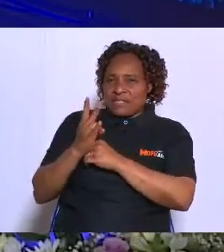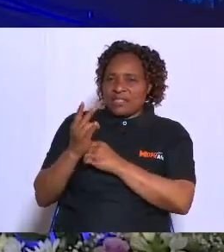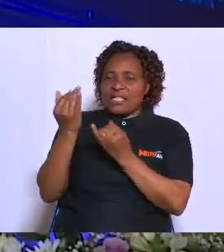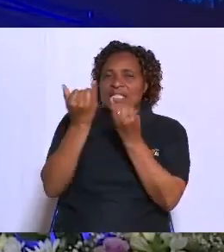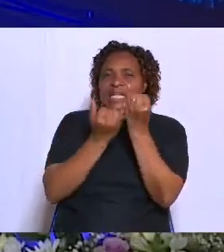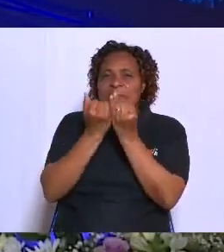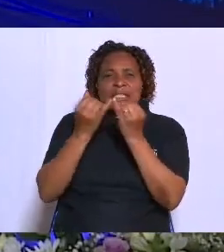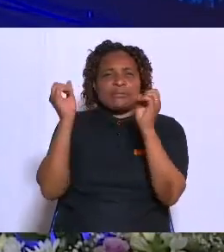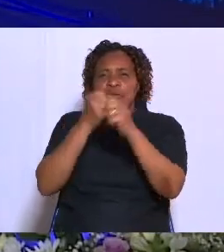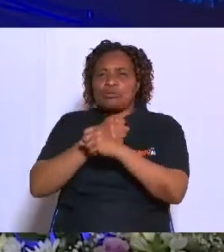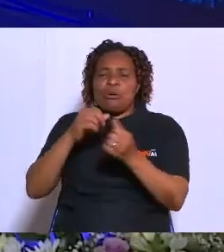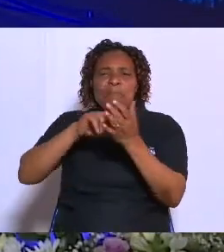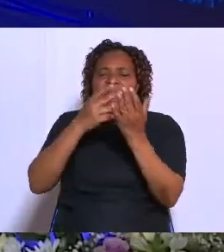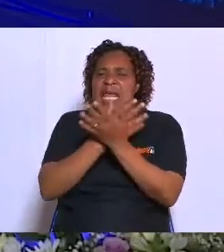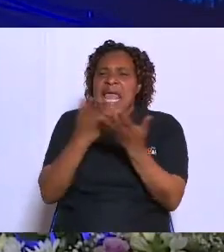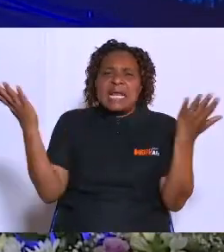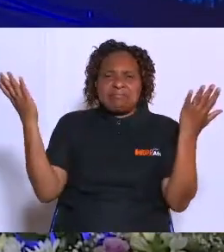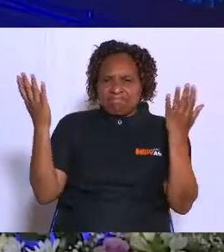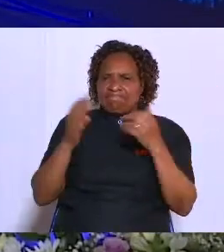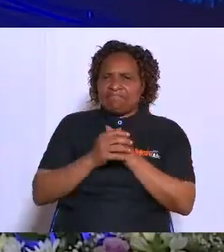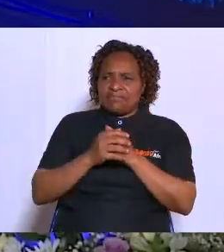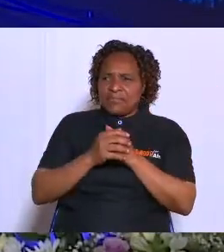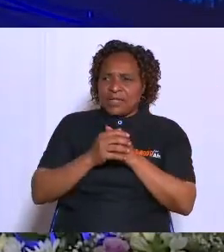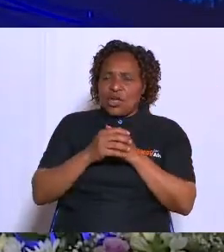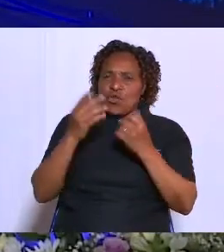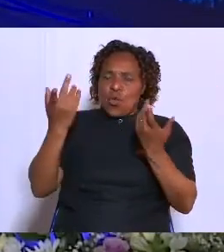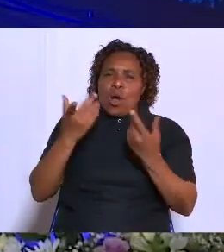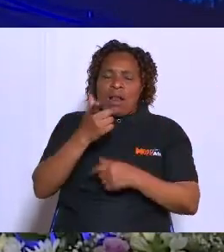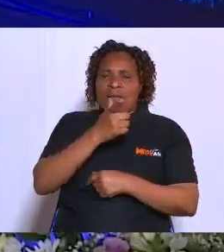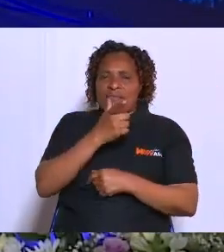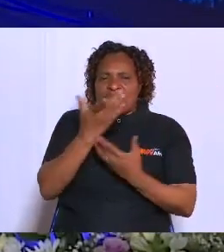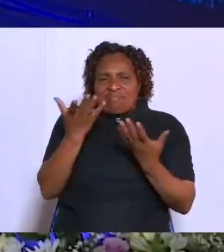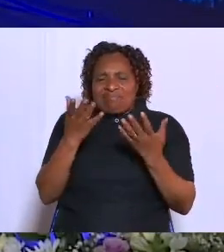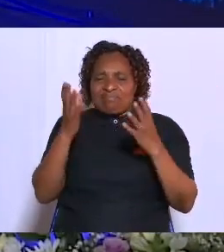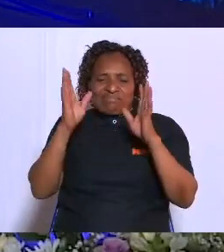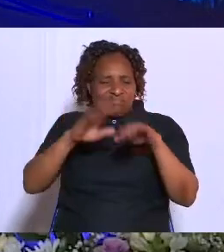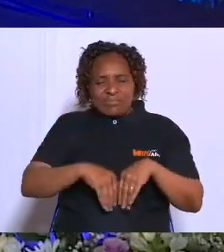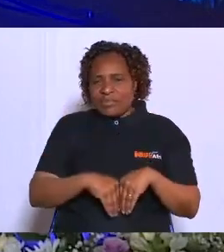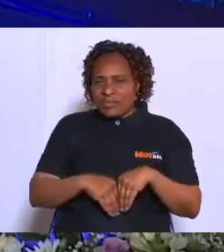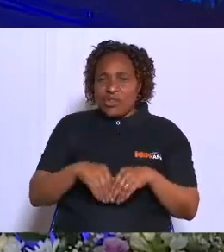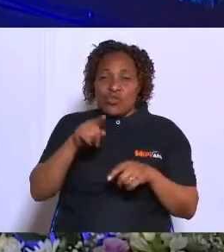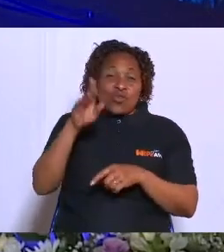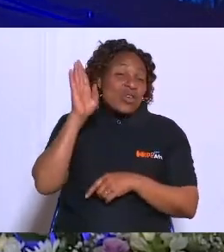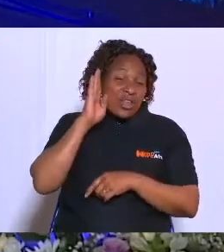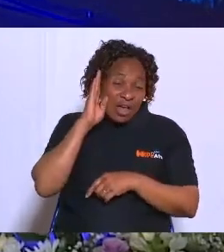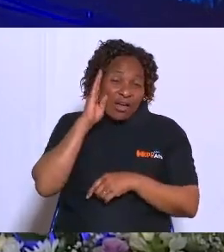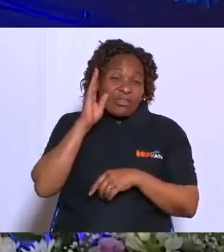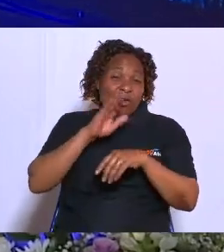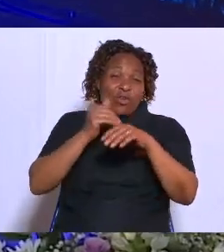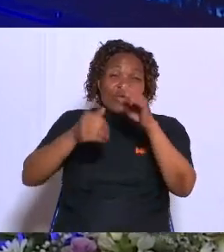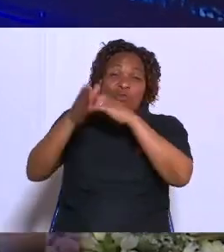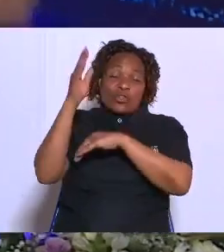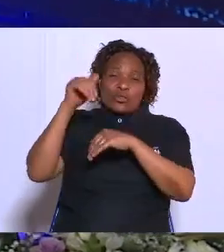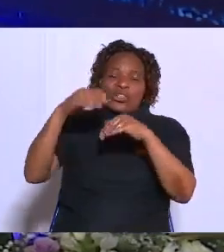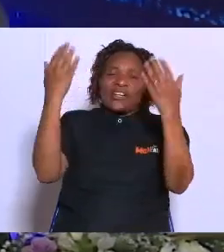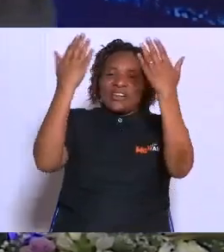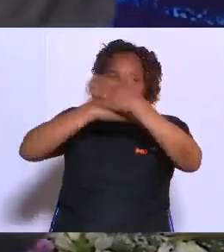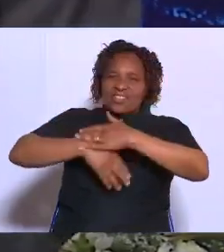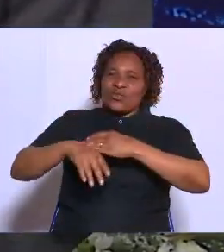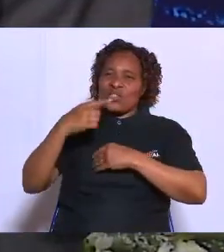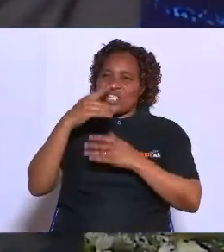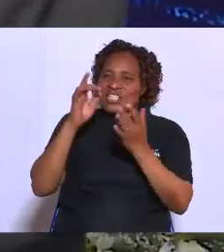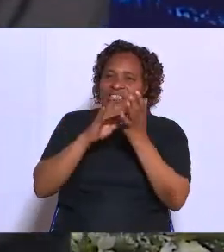Sabbath doesn't mean as much anymore you've drawn lacks to it but you hear the call of God tonight and you say